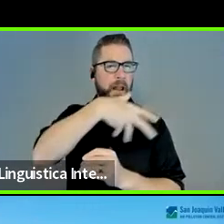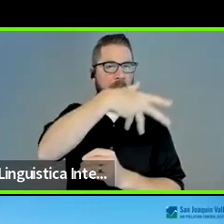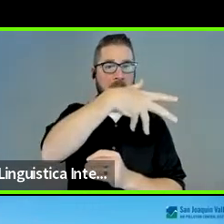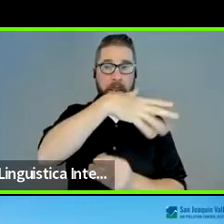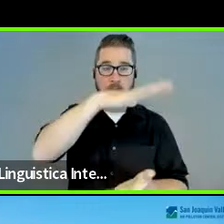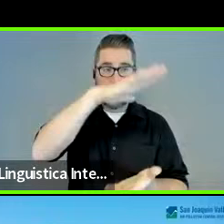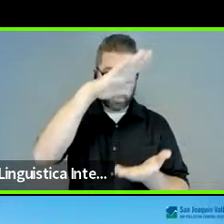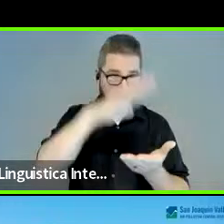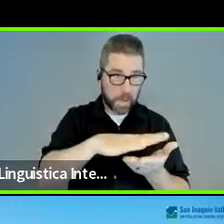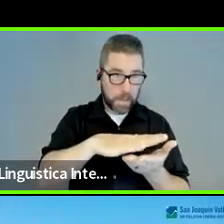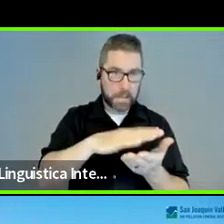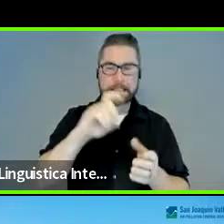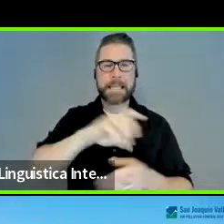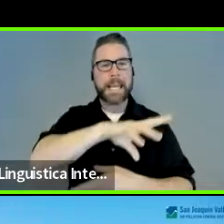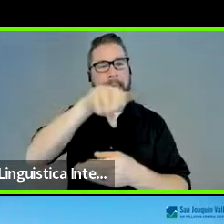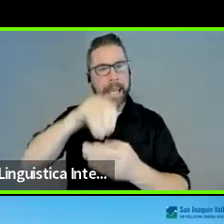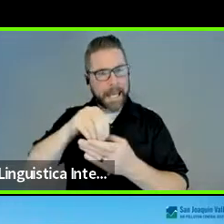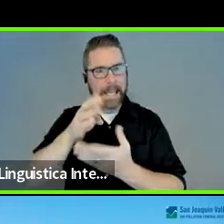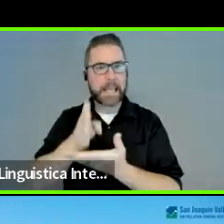reminder and we'll do that.